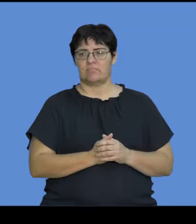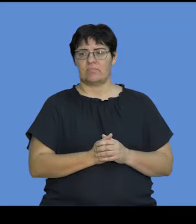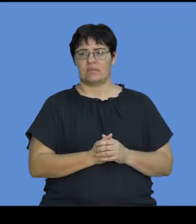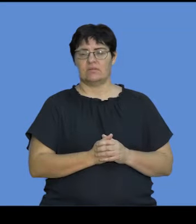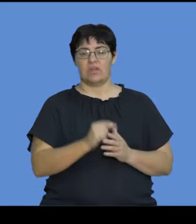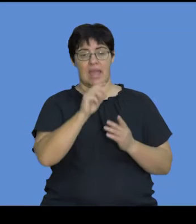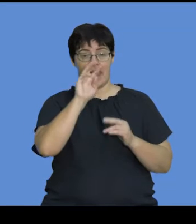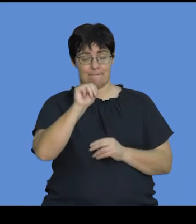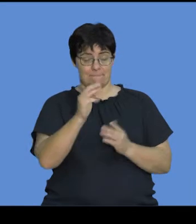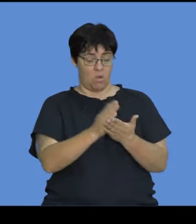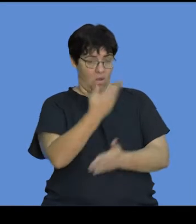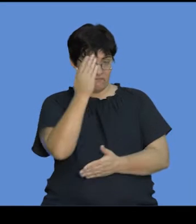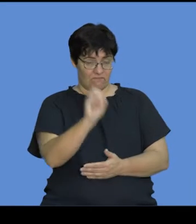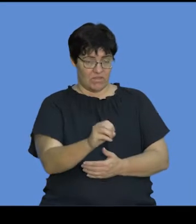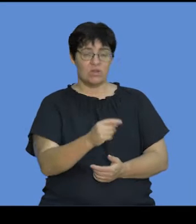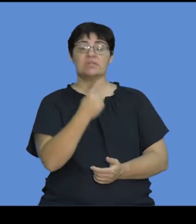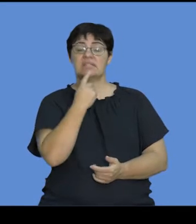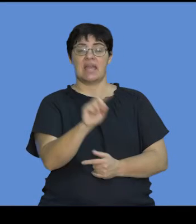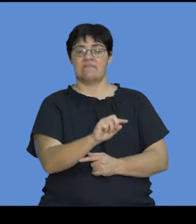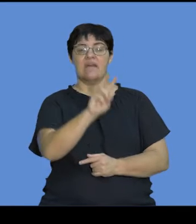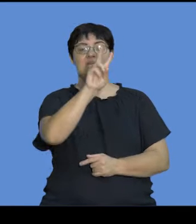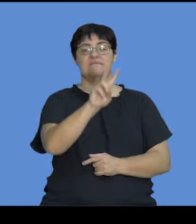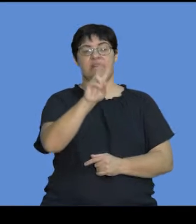out, we end up with VF